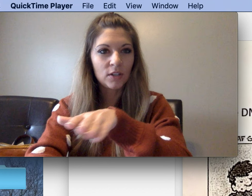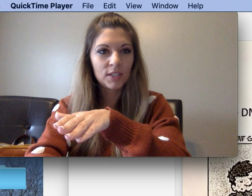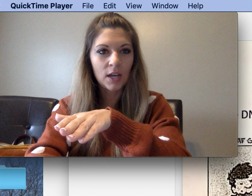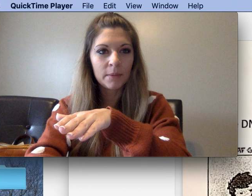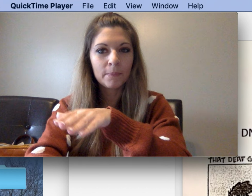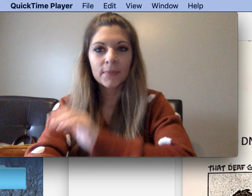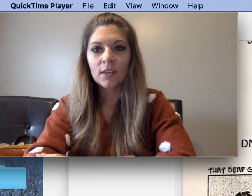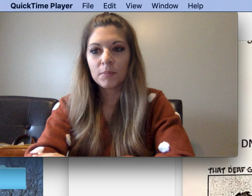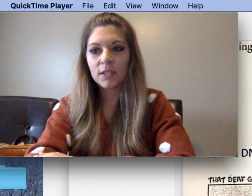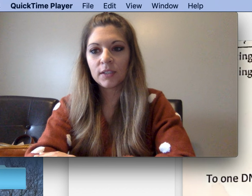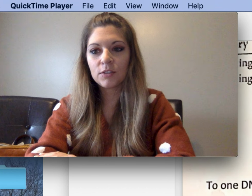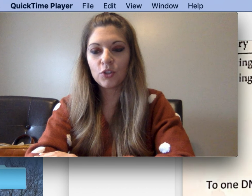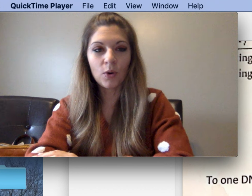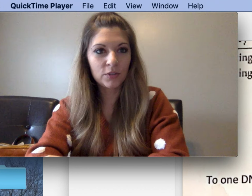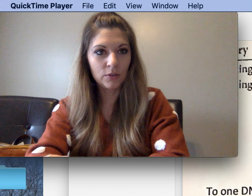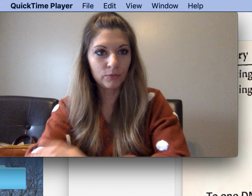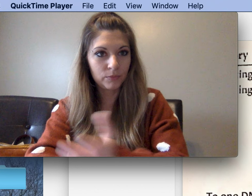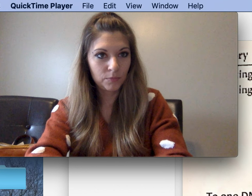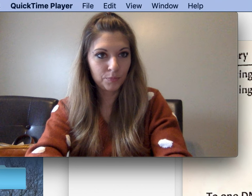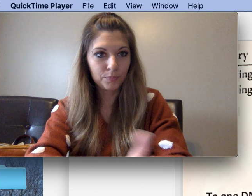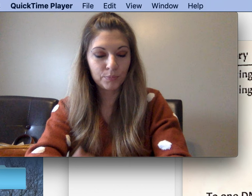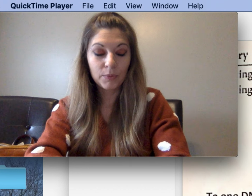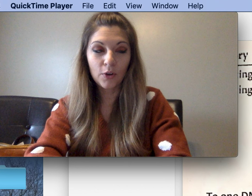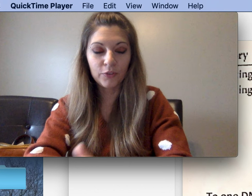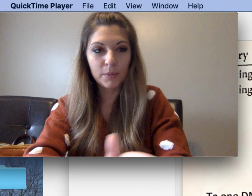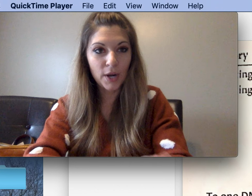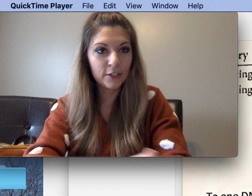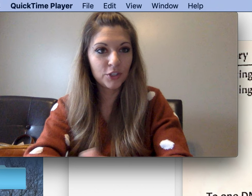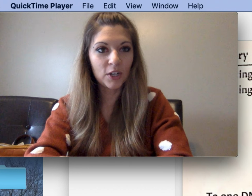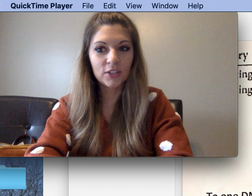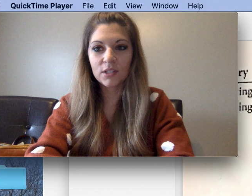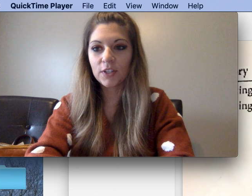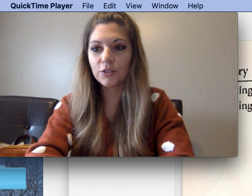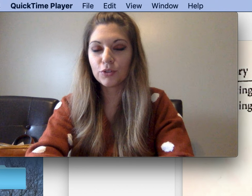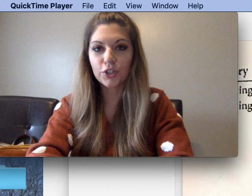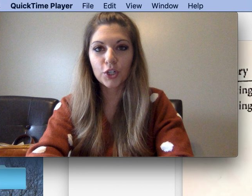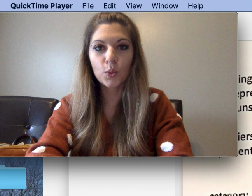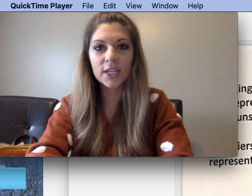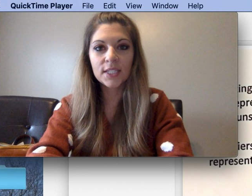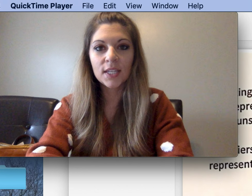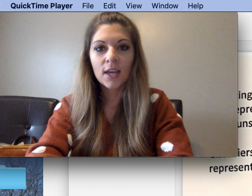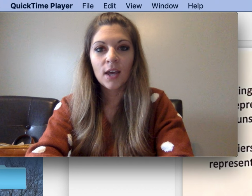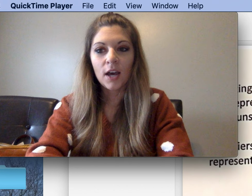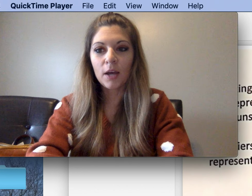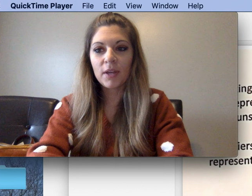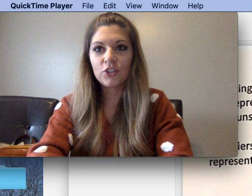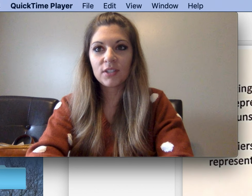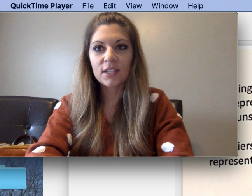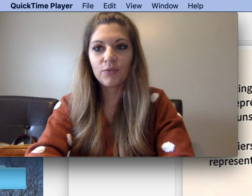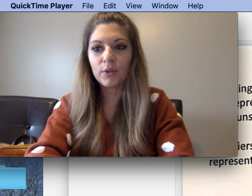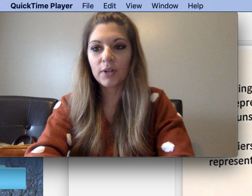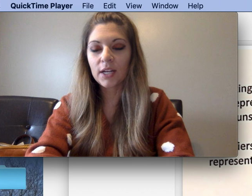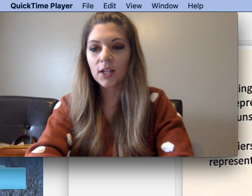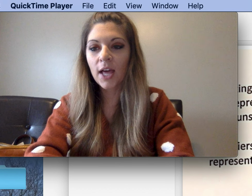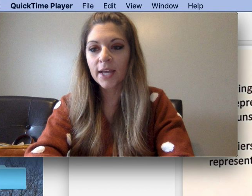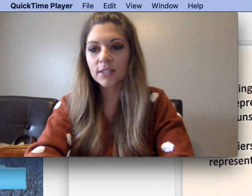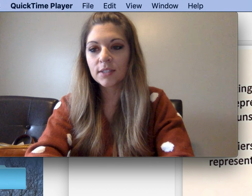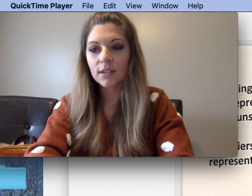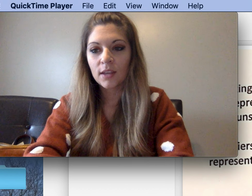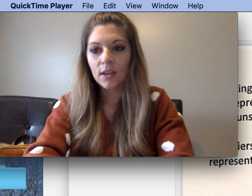based on time. Because you also, hopefully prior to watching this video, you took your quiz, just as if we were